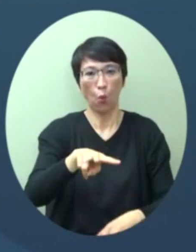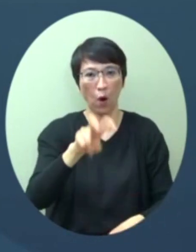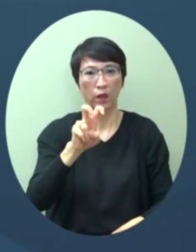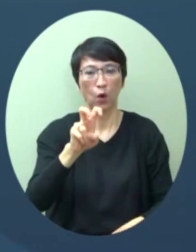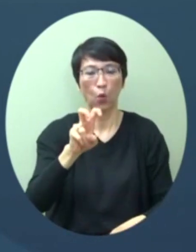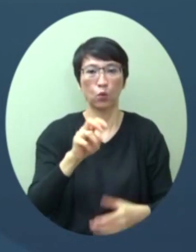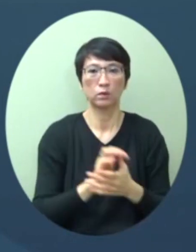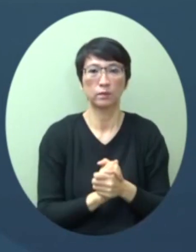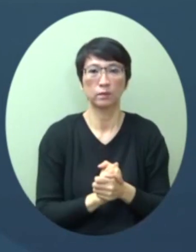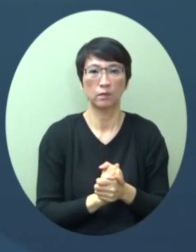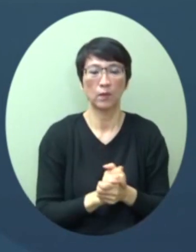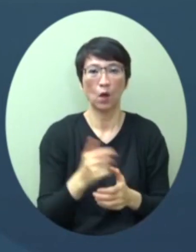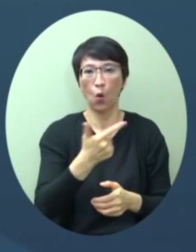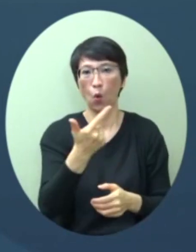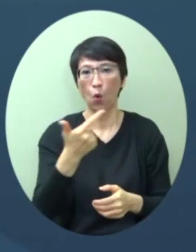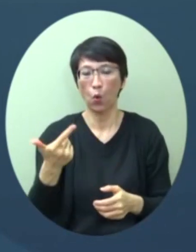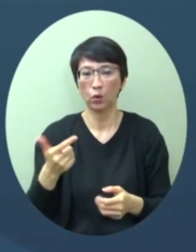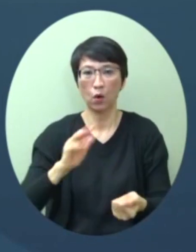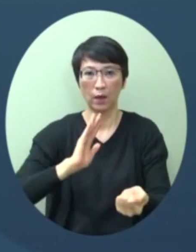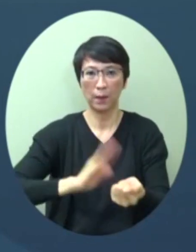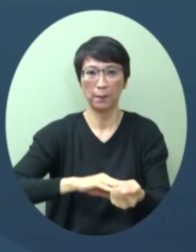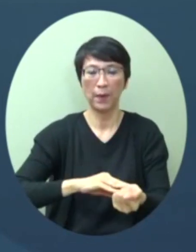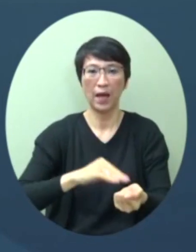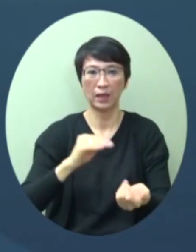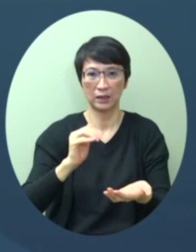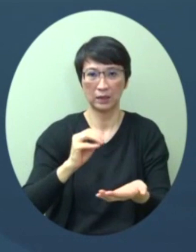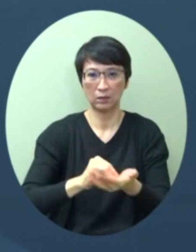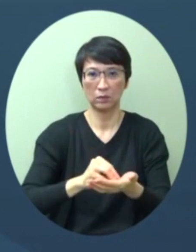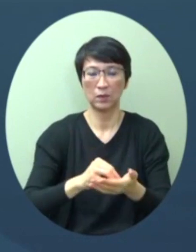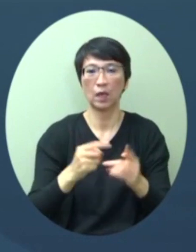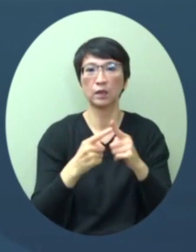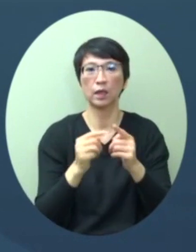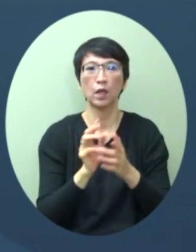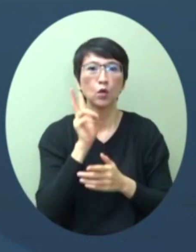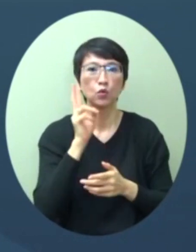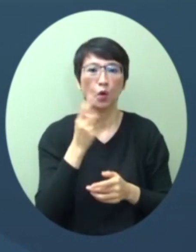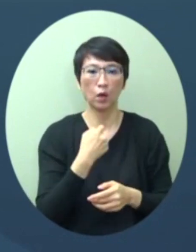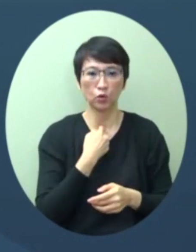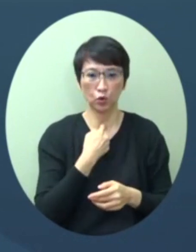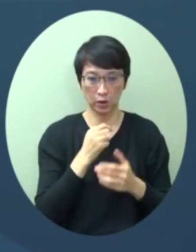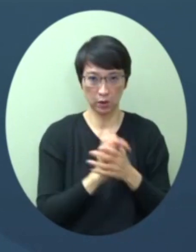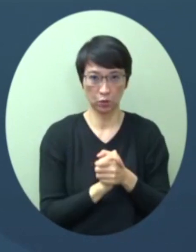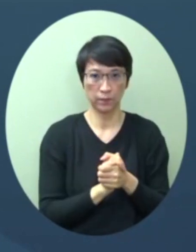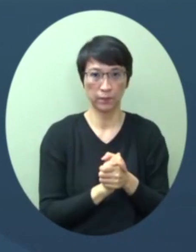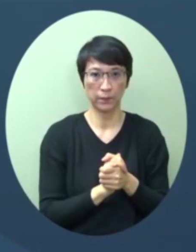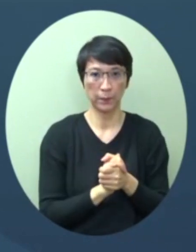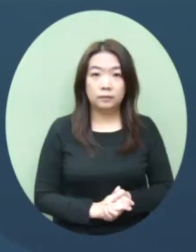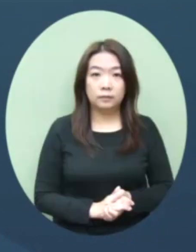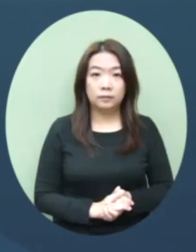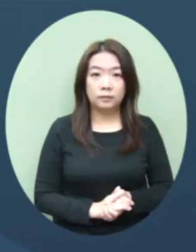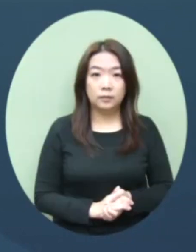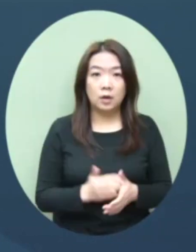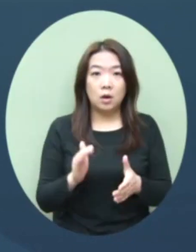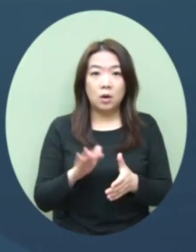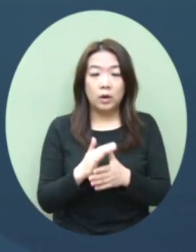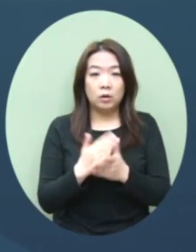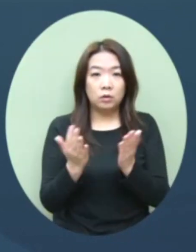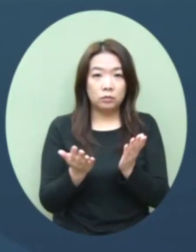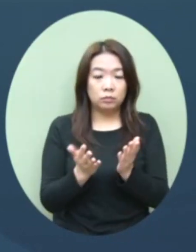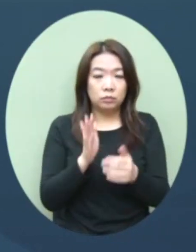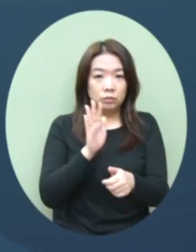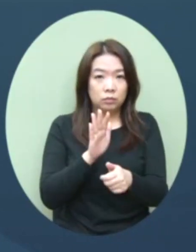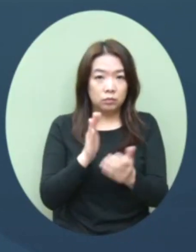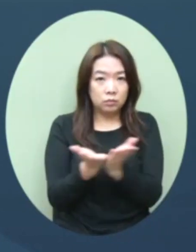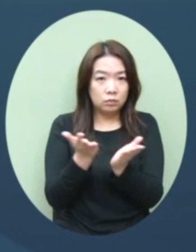of infected cases and when necessary in order to ensure the comprehensiveness of the coverage of the